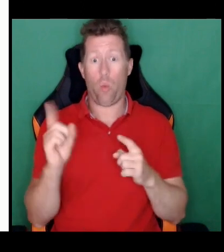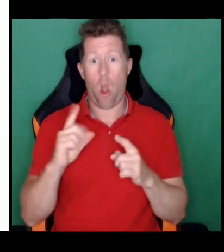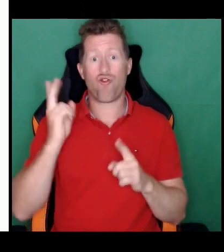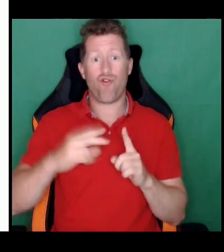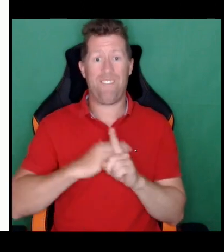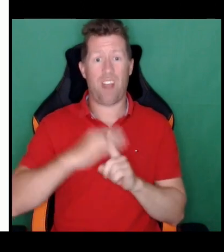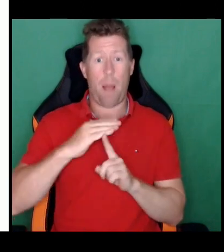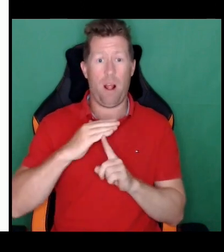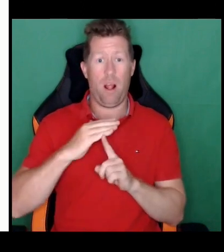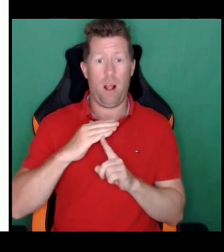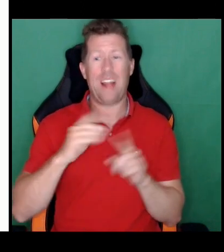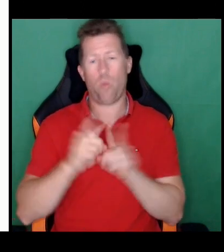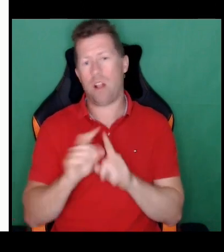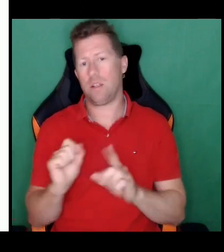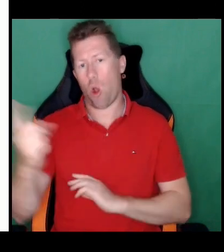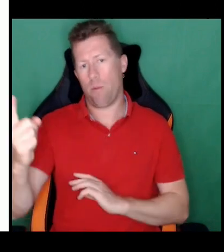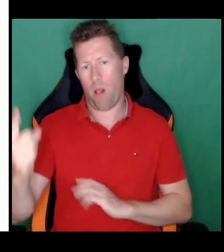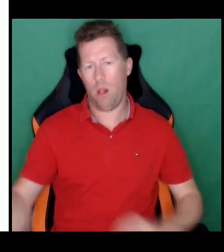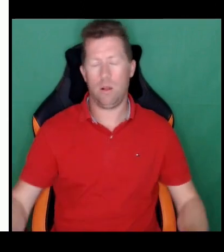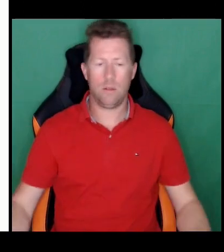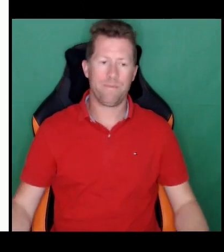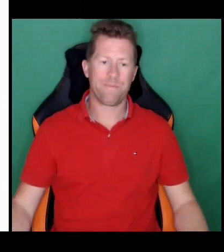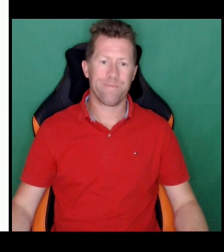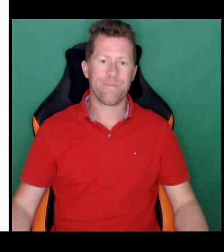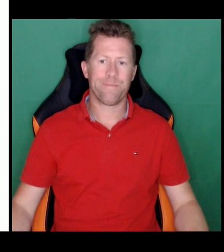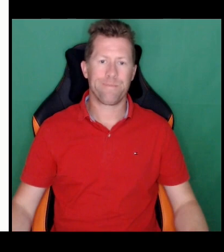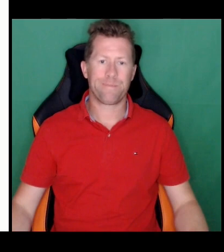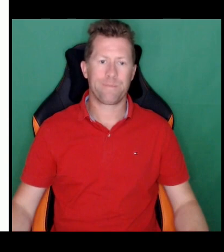well as disposables.